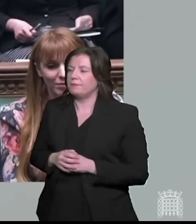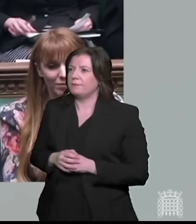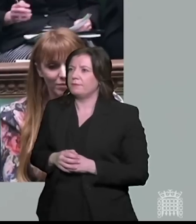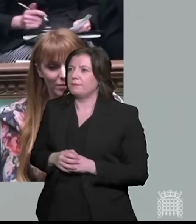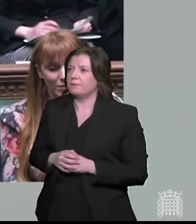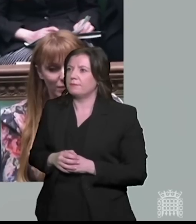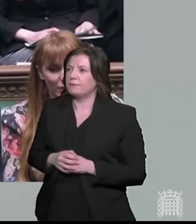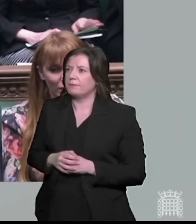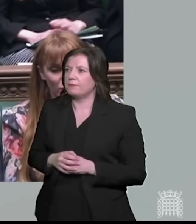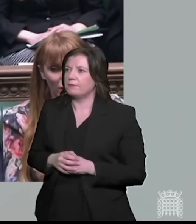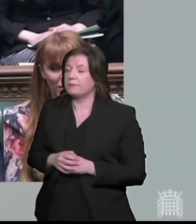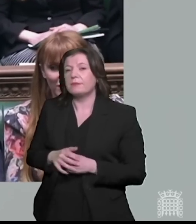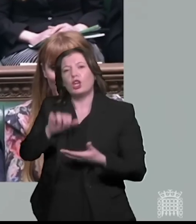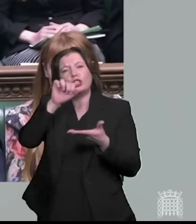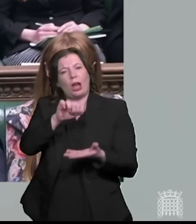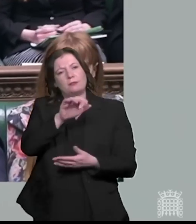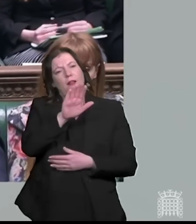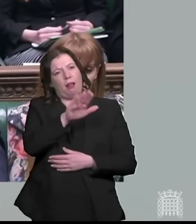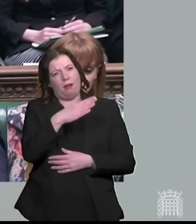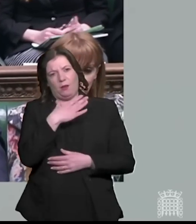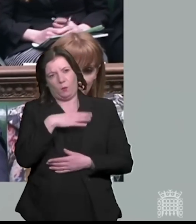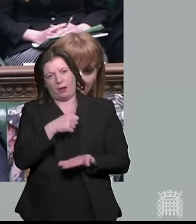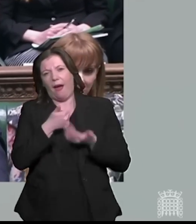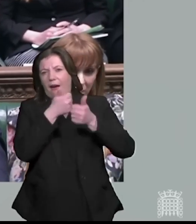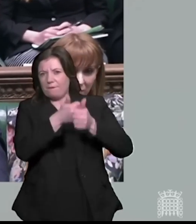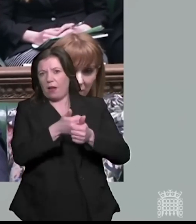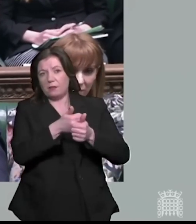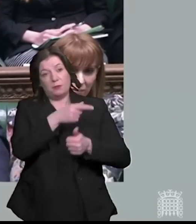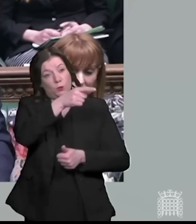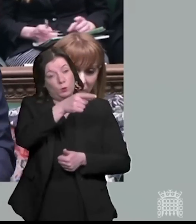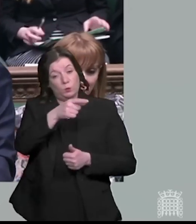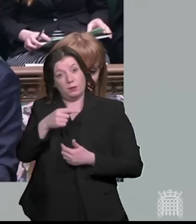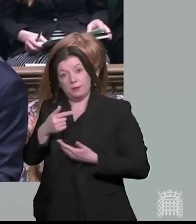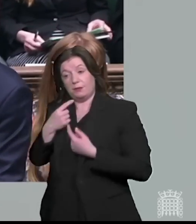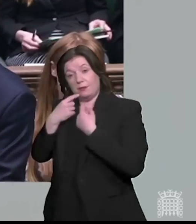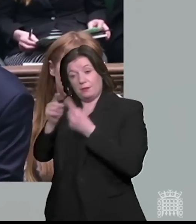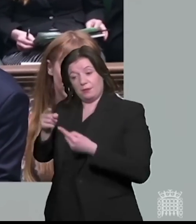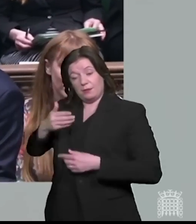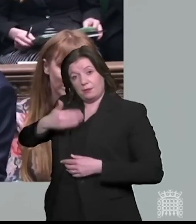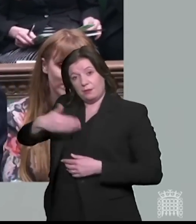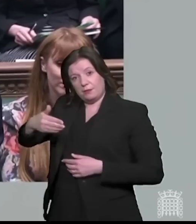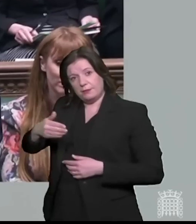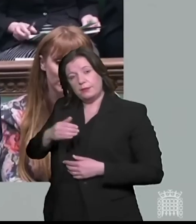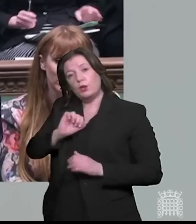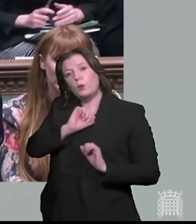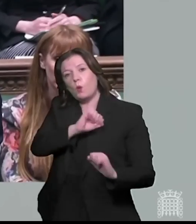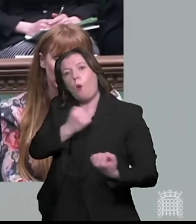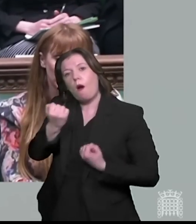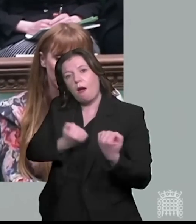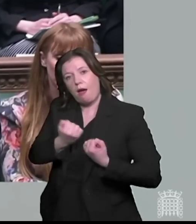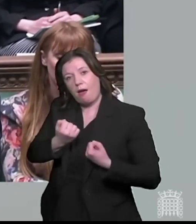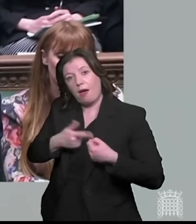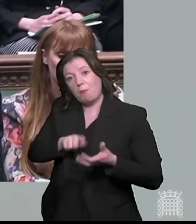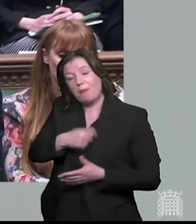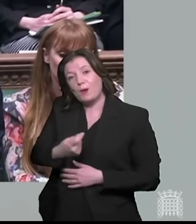a word of advice for the Chancellor as he promotes this policy in coming days. Use your own car, and for heaven's